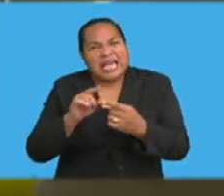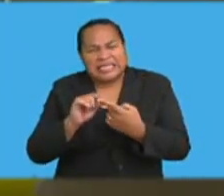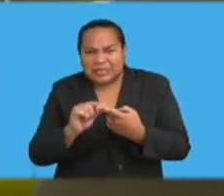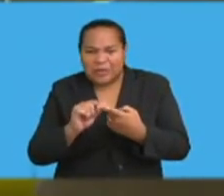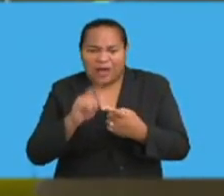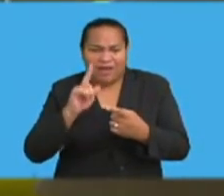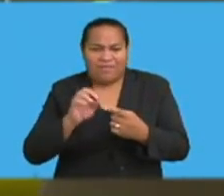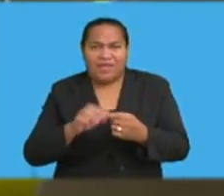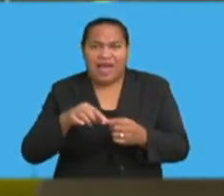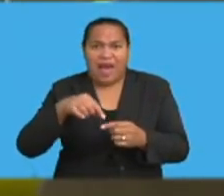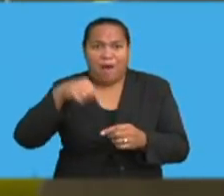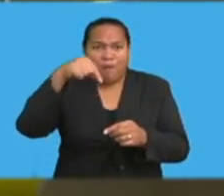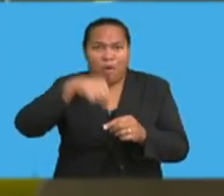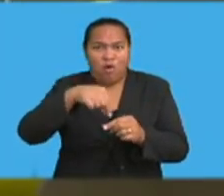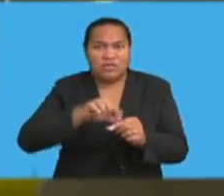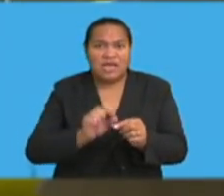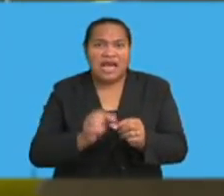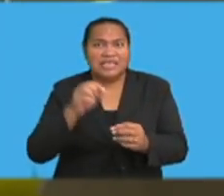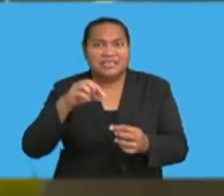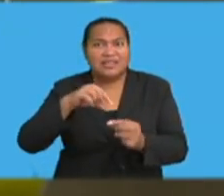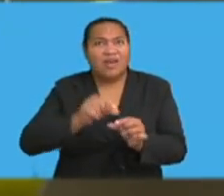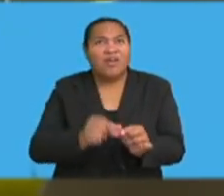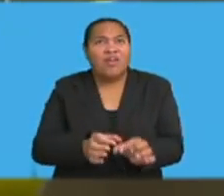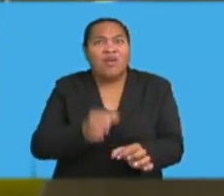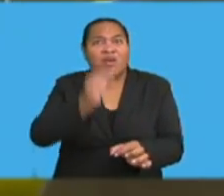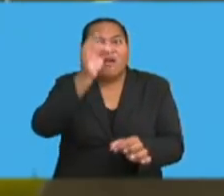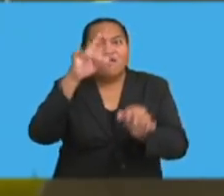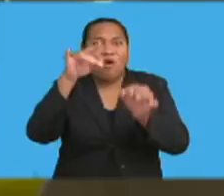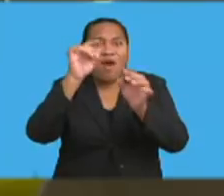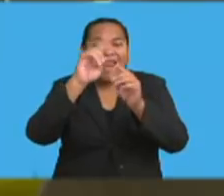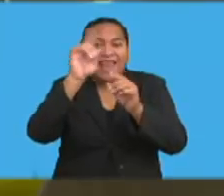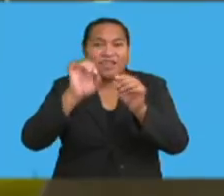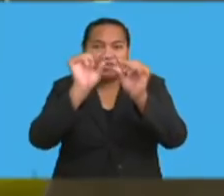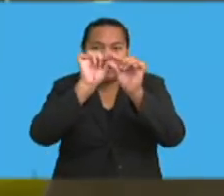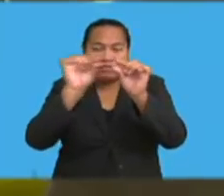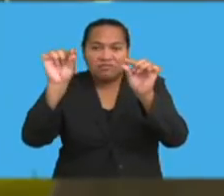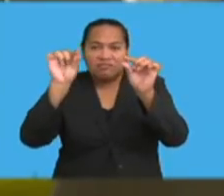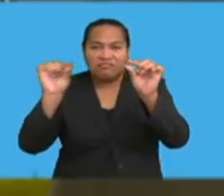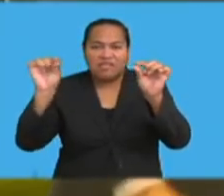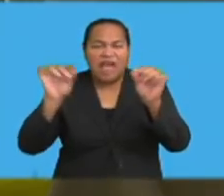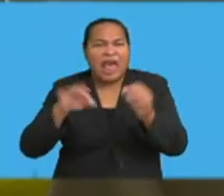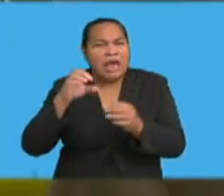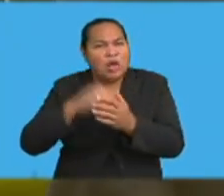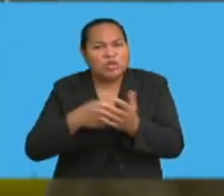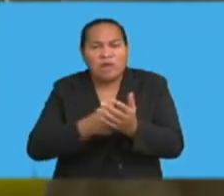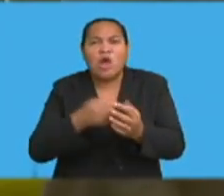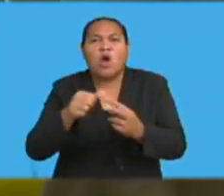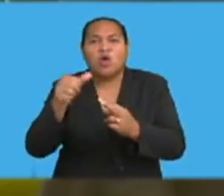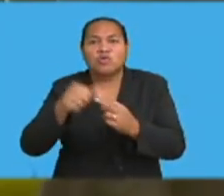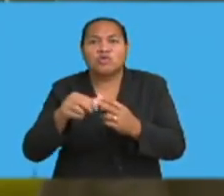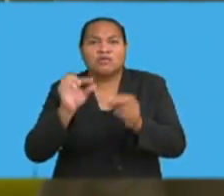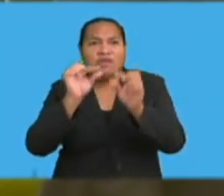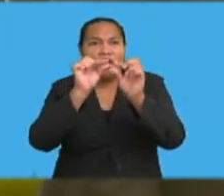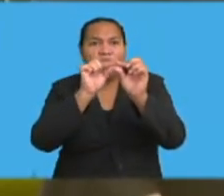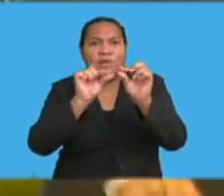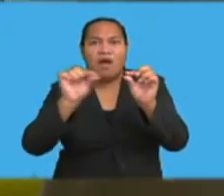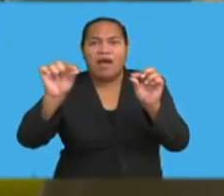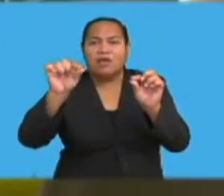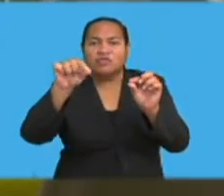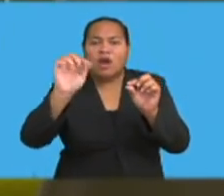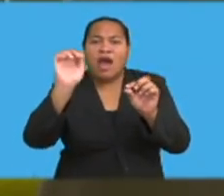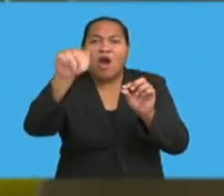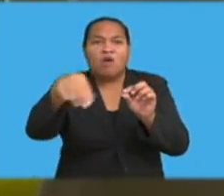have the connectivity from the electrical poles down to the actual houses and the house wiring that needs to be done. Madam Speaker,